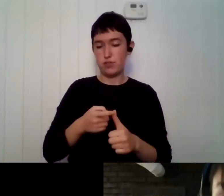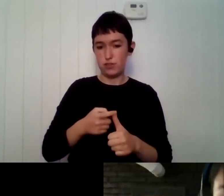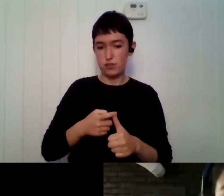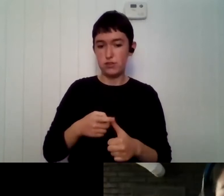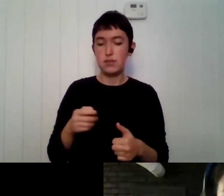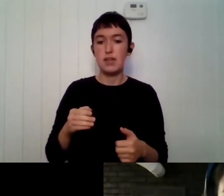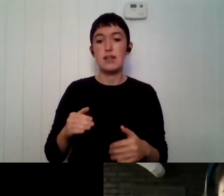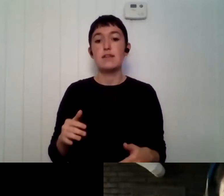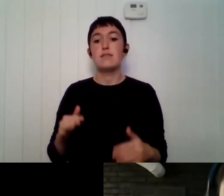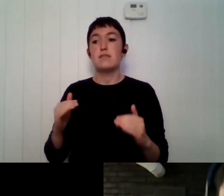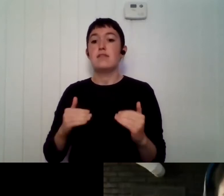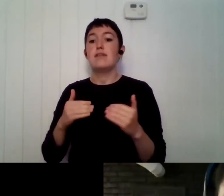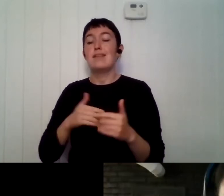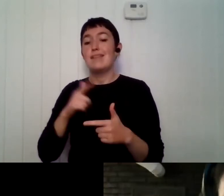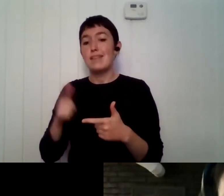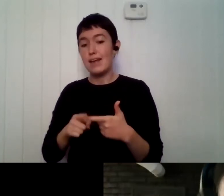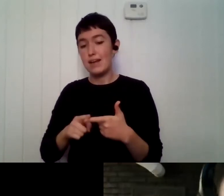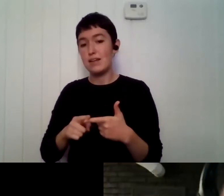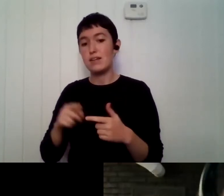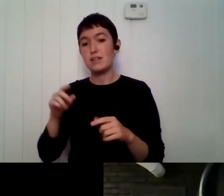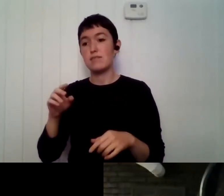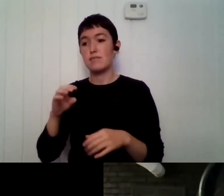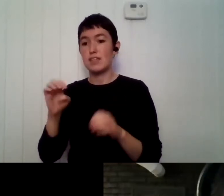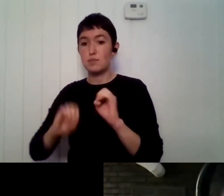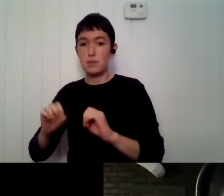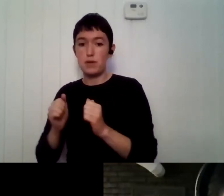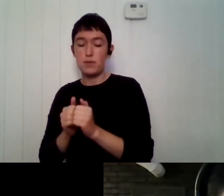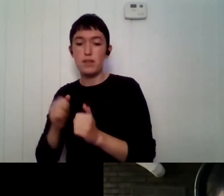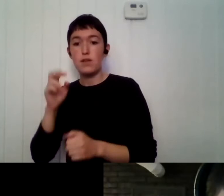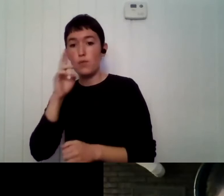can do experiments in rats and mice. I know they also do